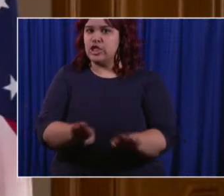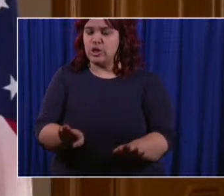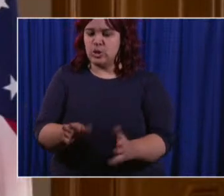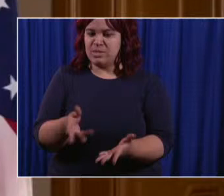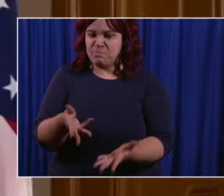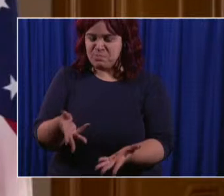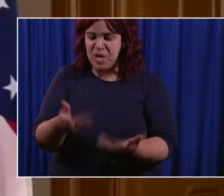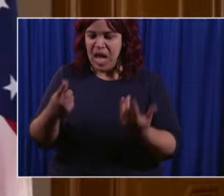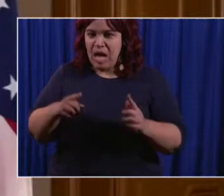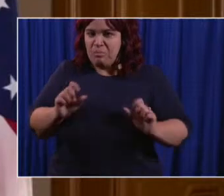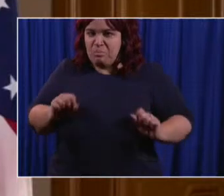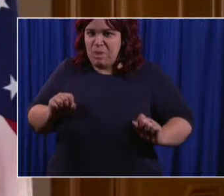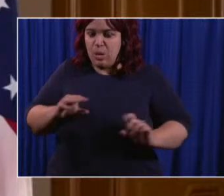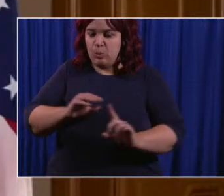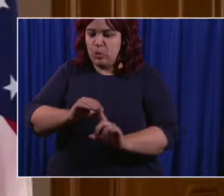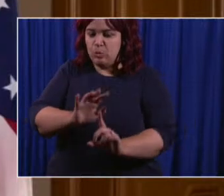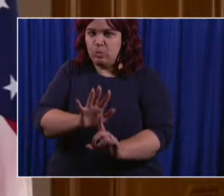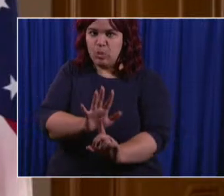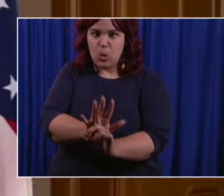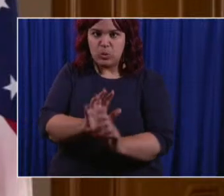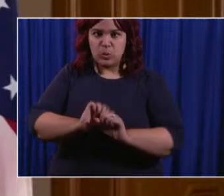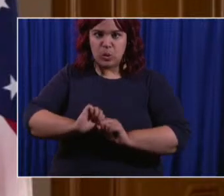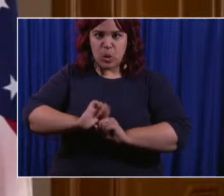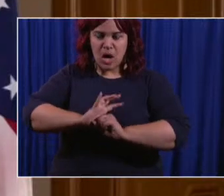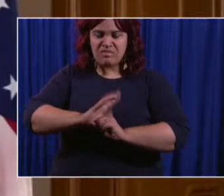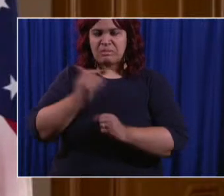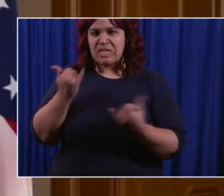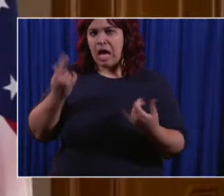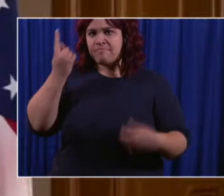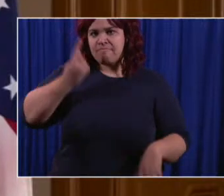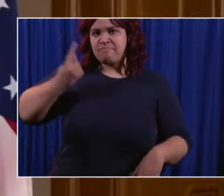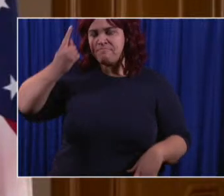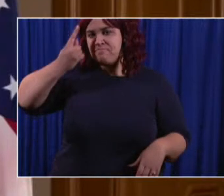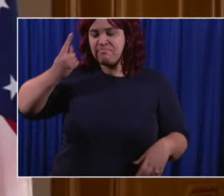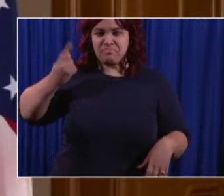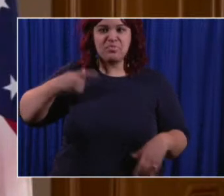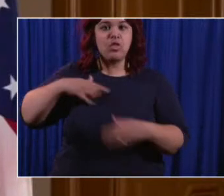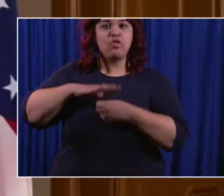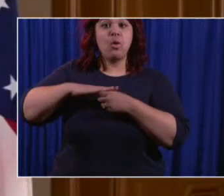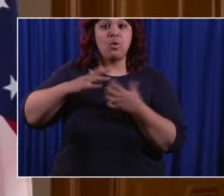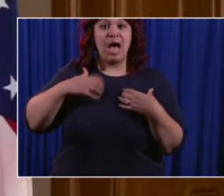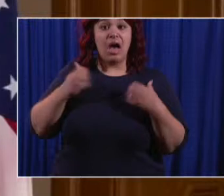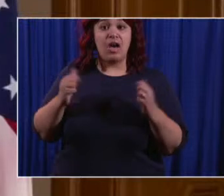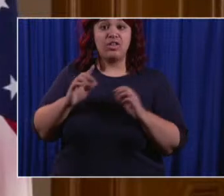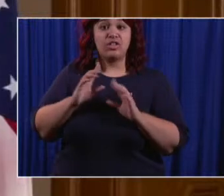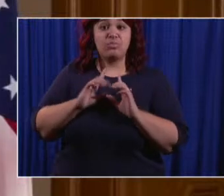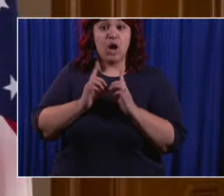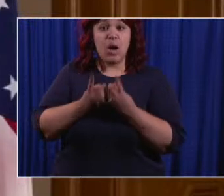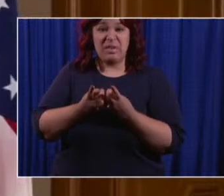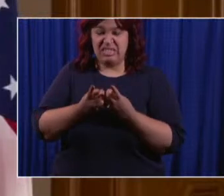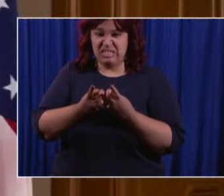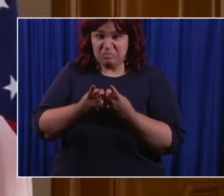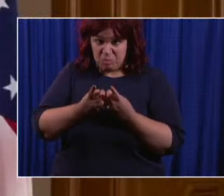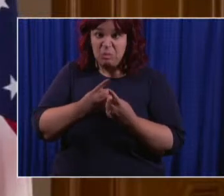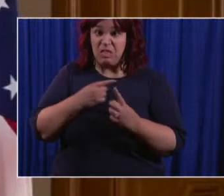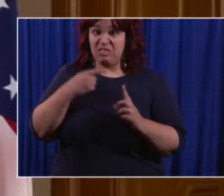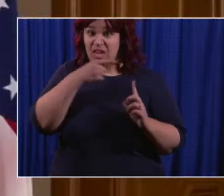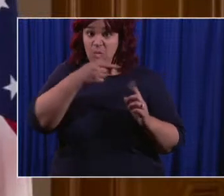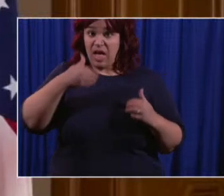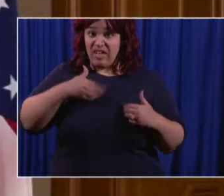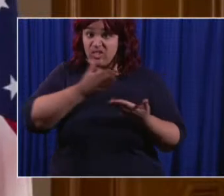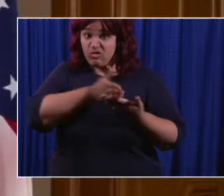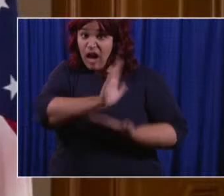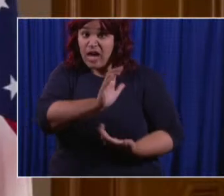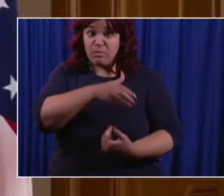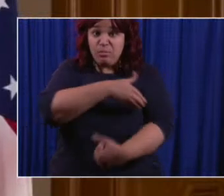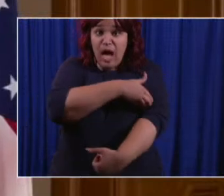of legal authority do local health departments have in that area going forward after June 2nd? And do you